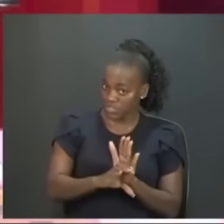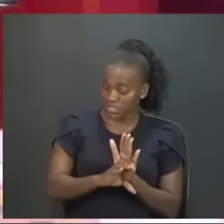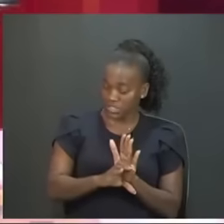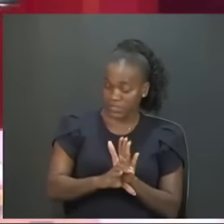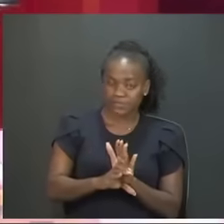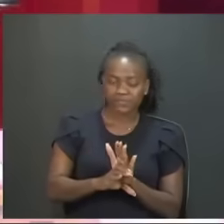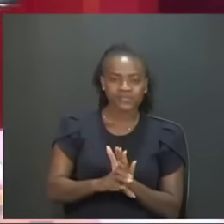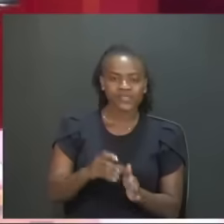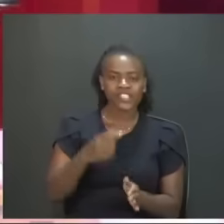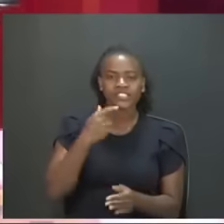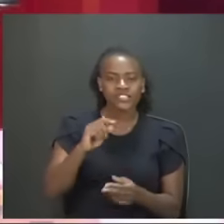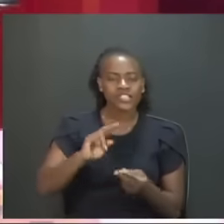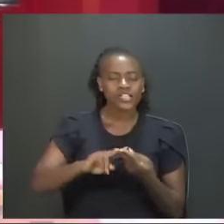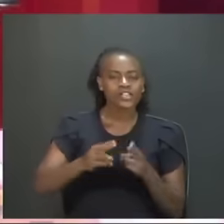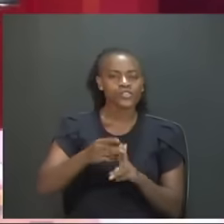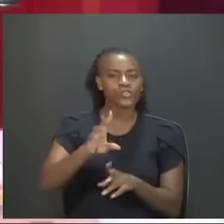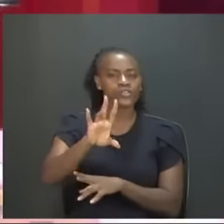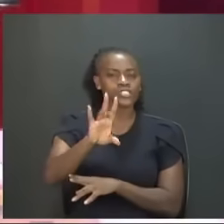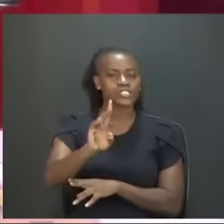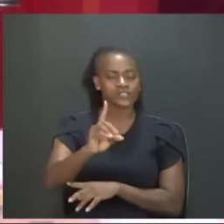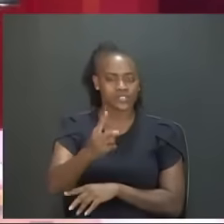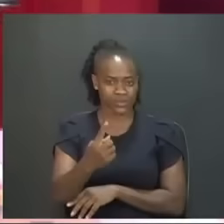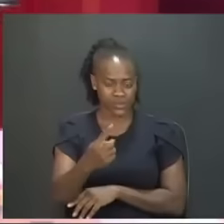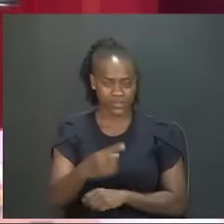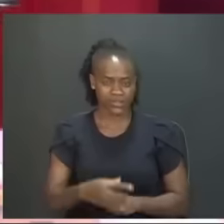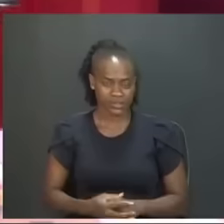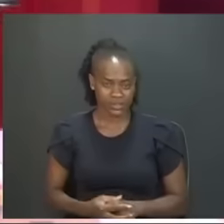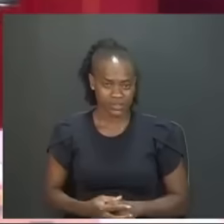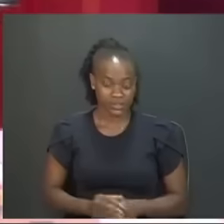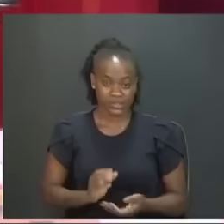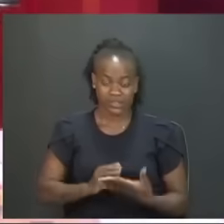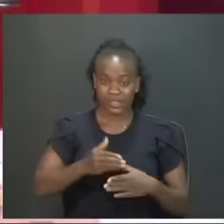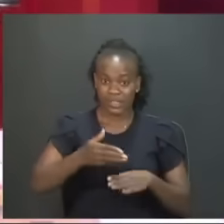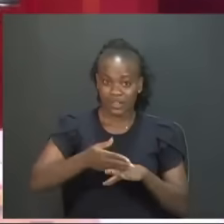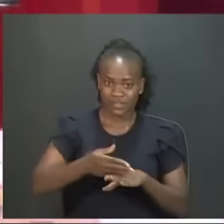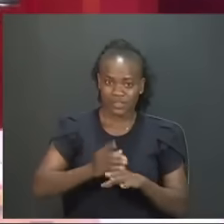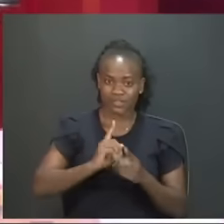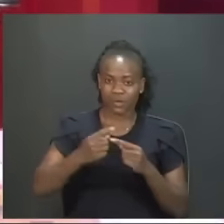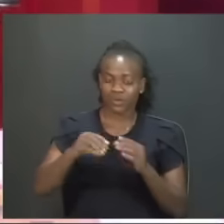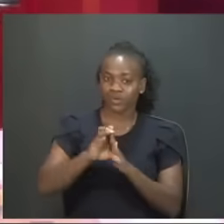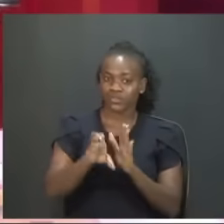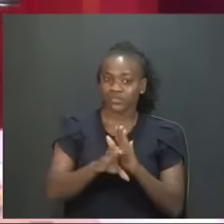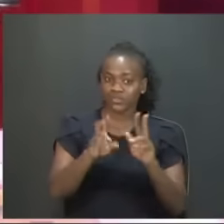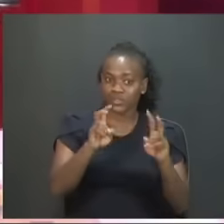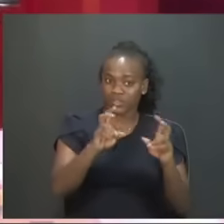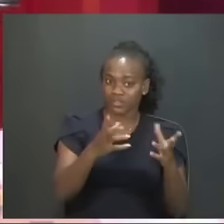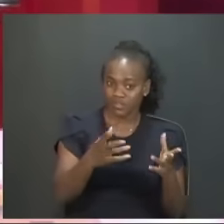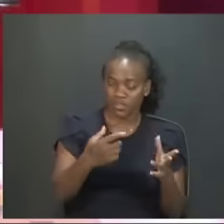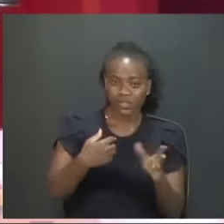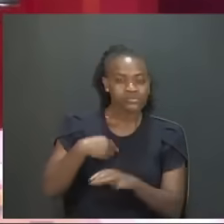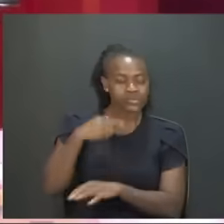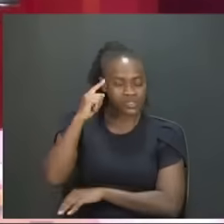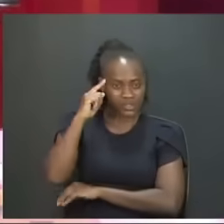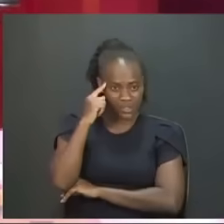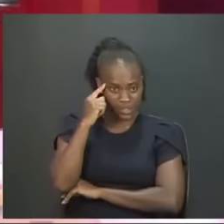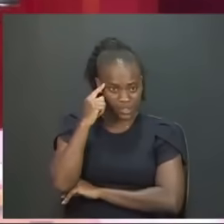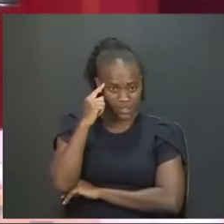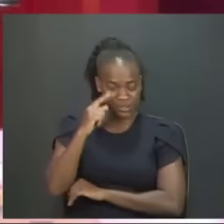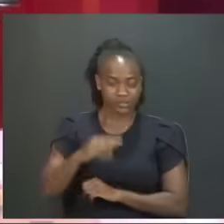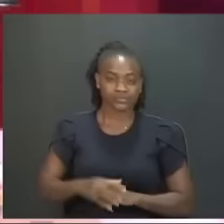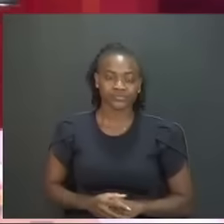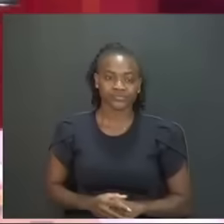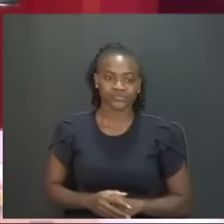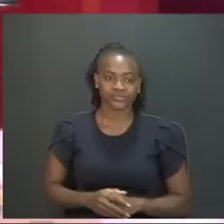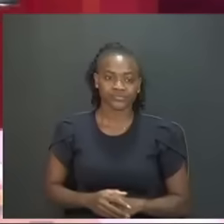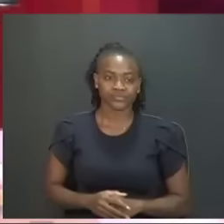he mentioned Order 71, then now raised the constitutional issues. So I think that we